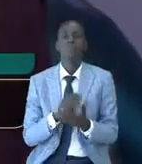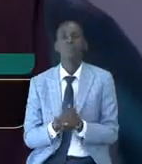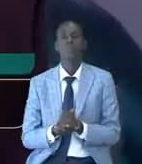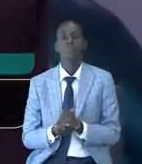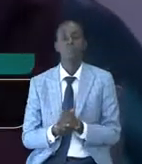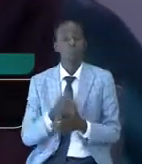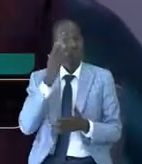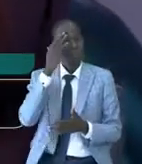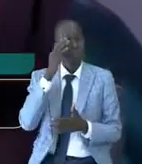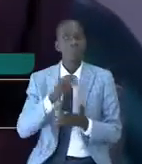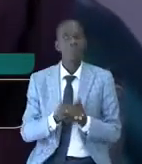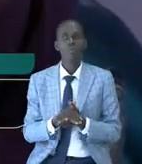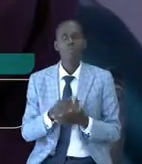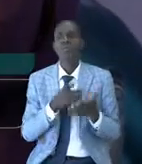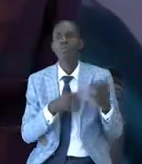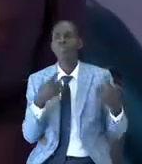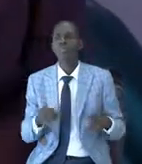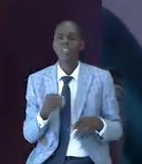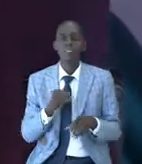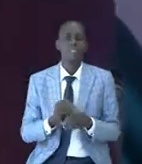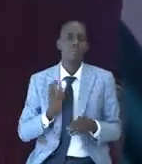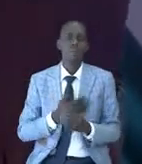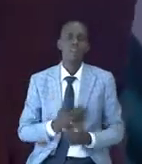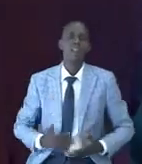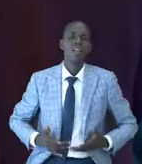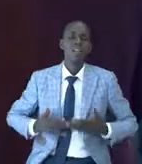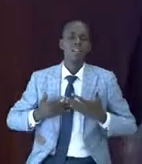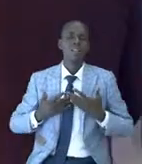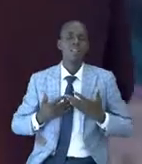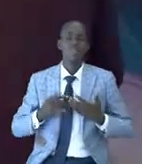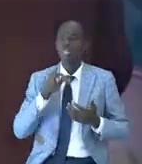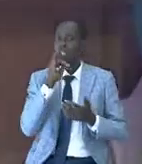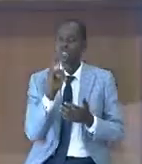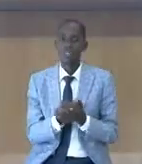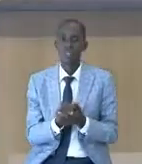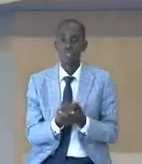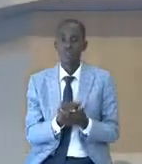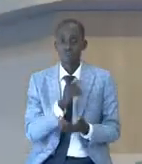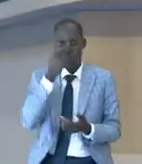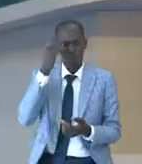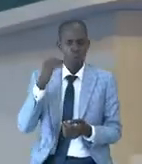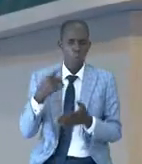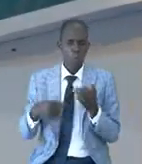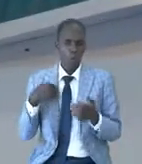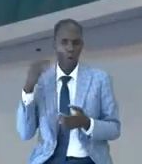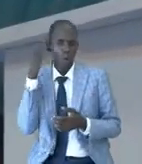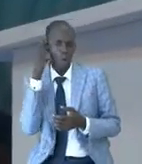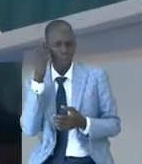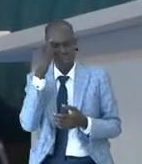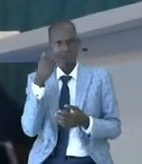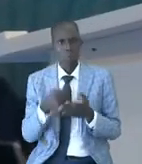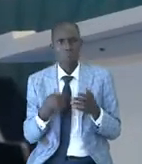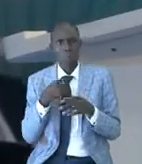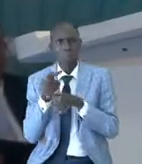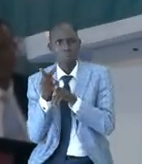know, what happens in our lives is because of what we have heard, what we have seen, what we